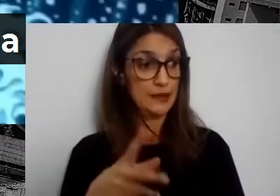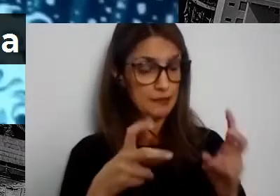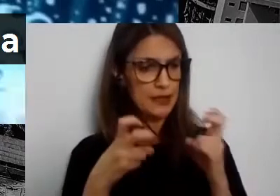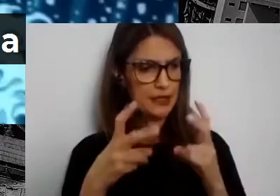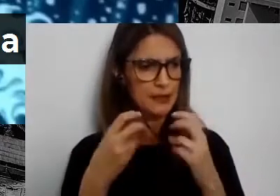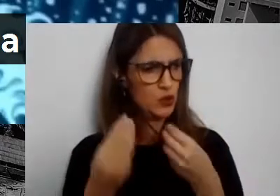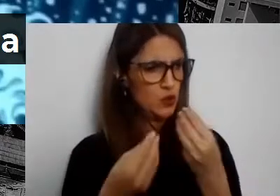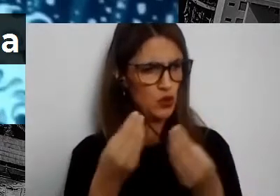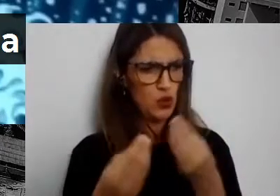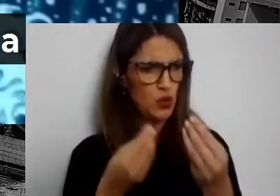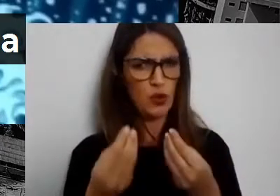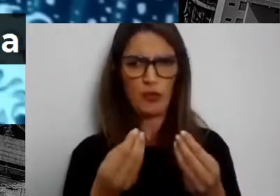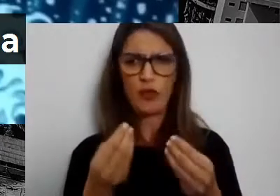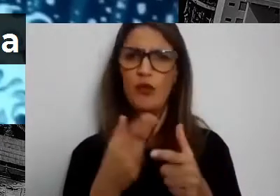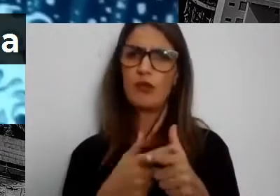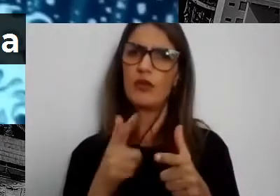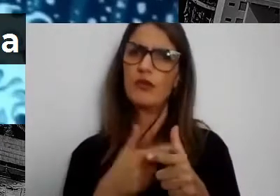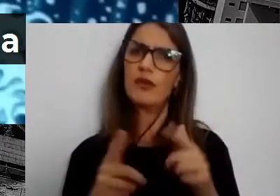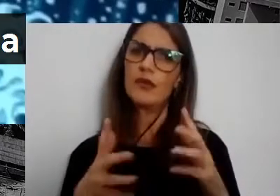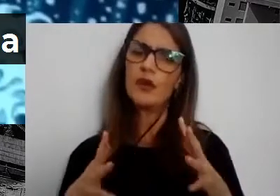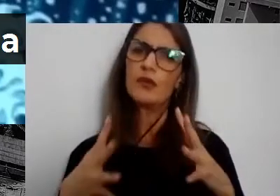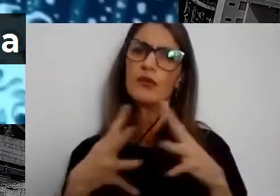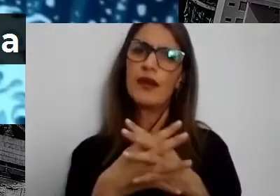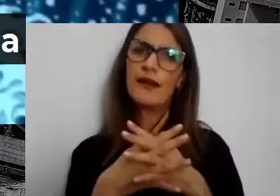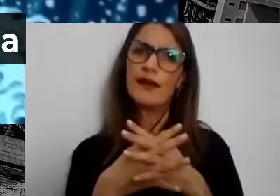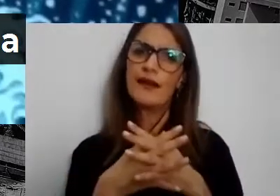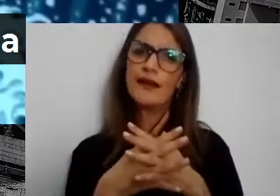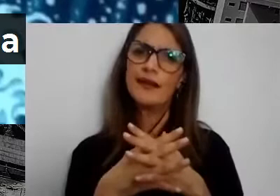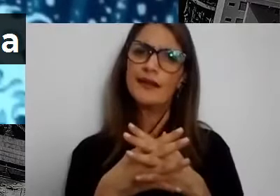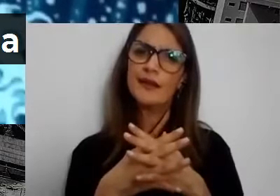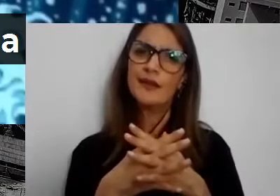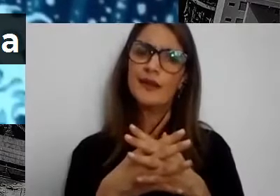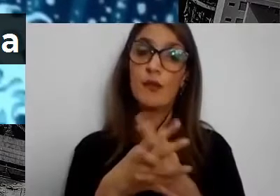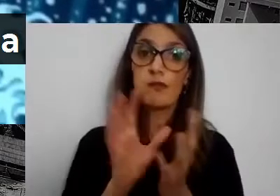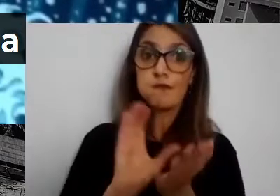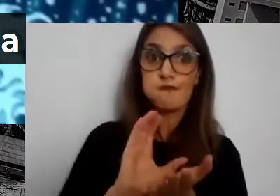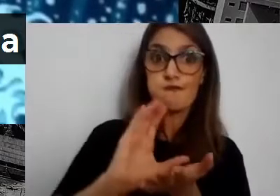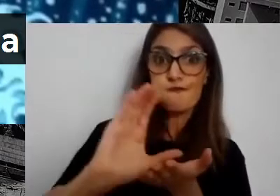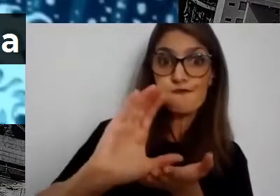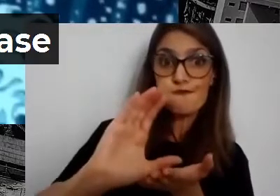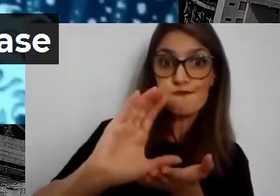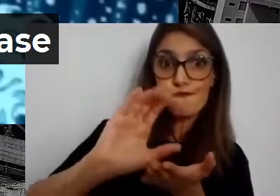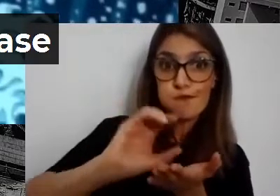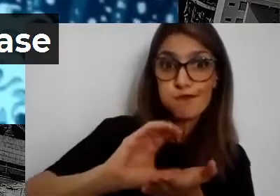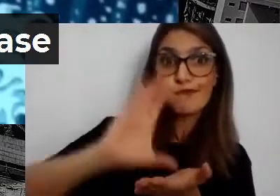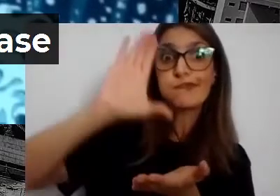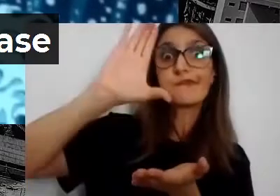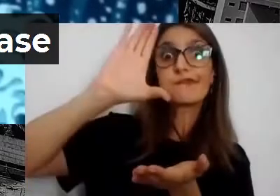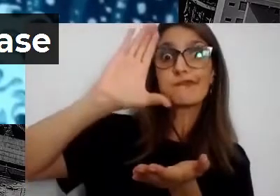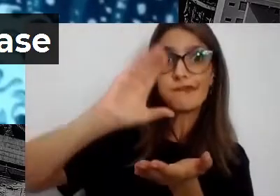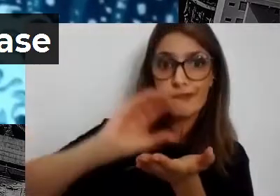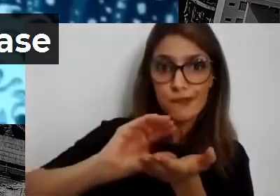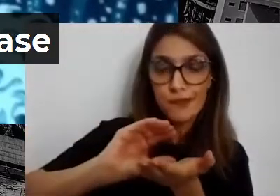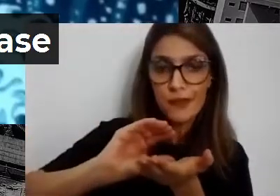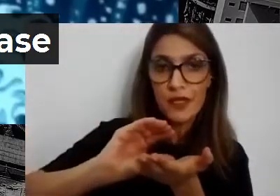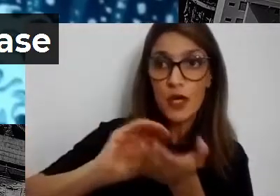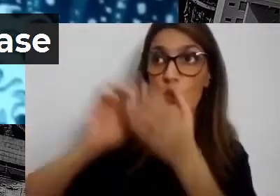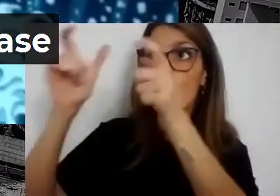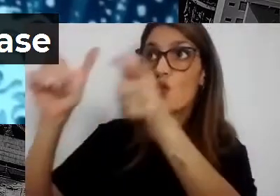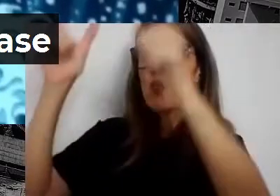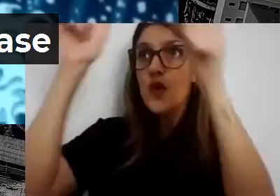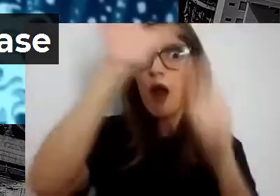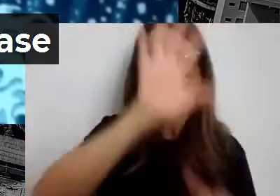or the geographic scale of impact, and I'll come back to that, as well as time. Because when you look at